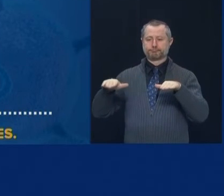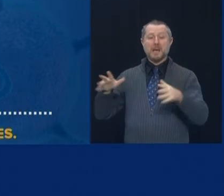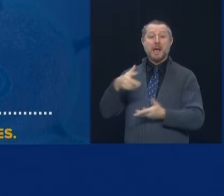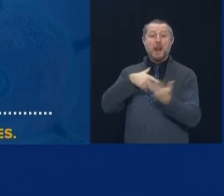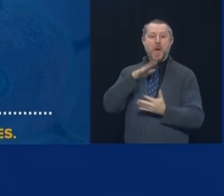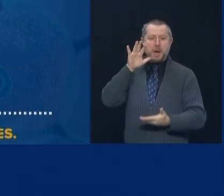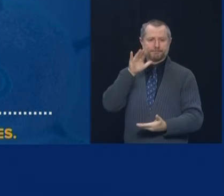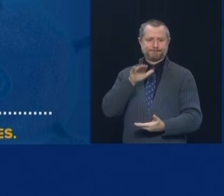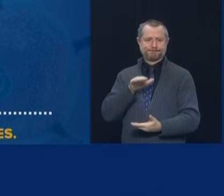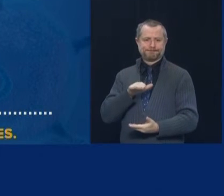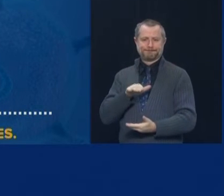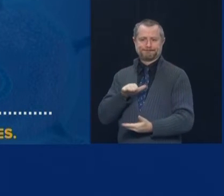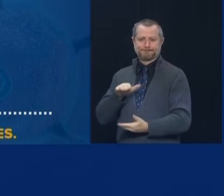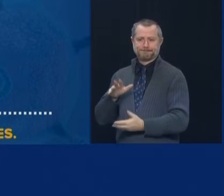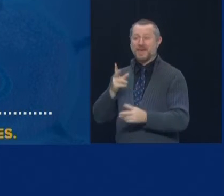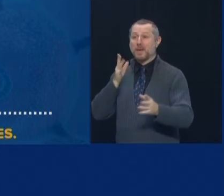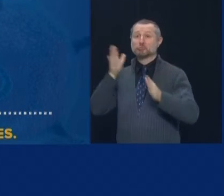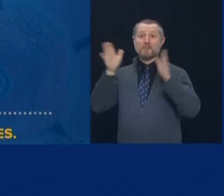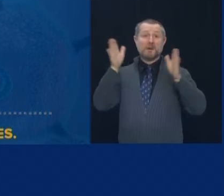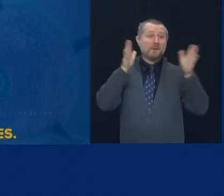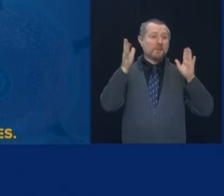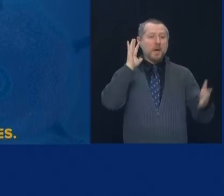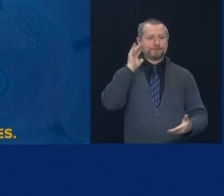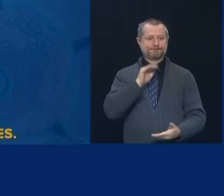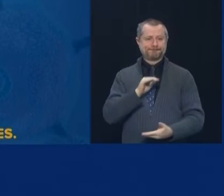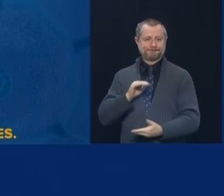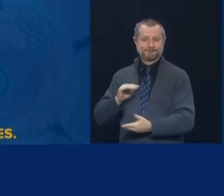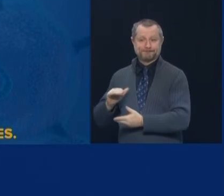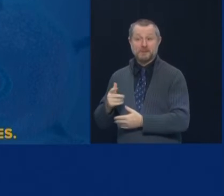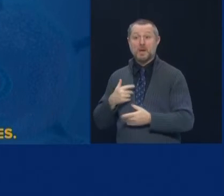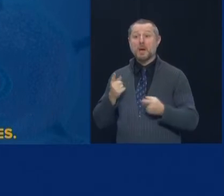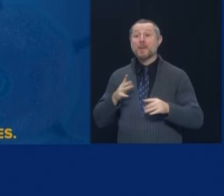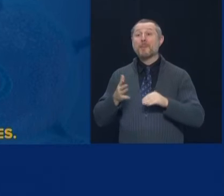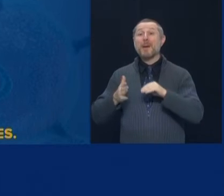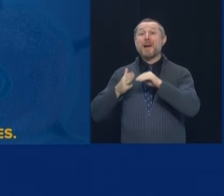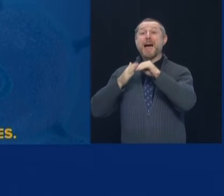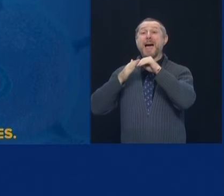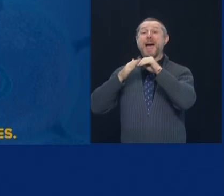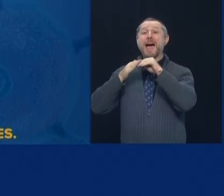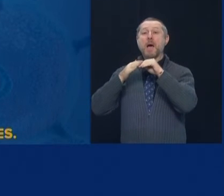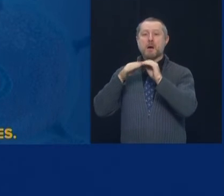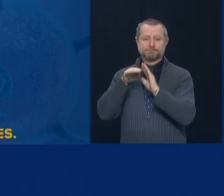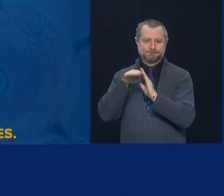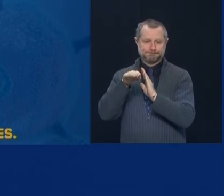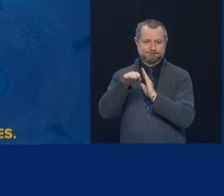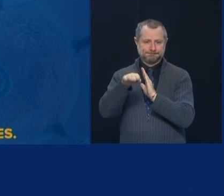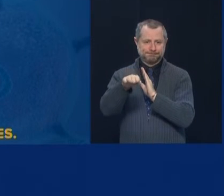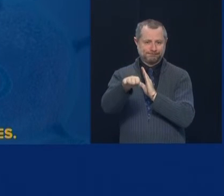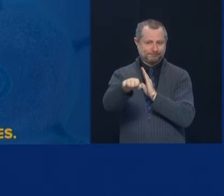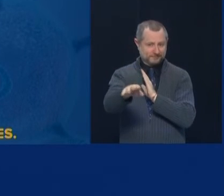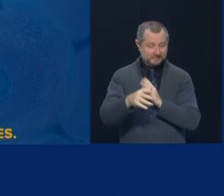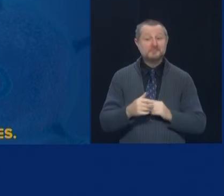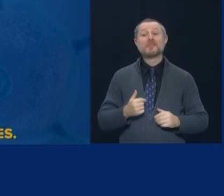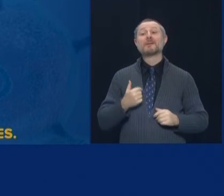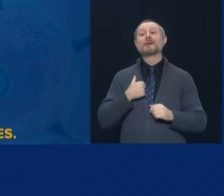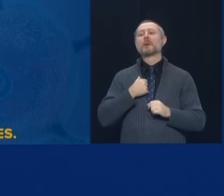slows down, and the increase in the rate slows down. Okay,